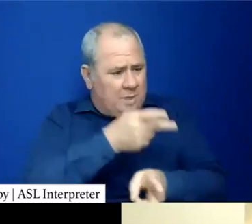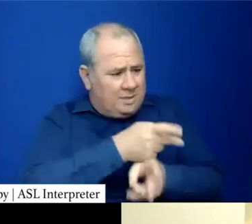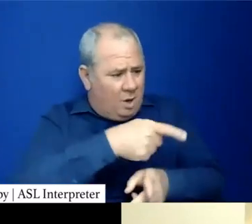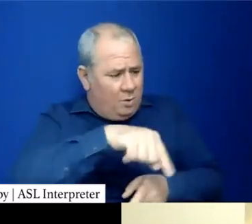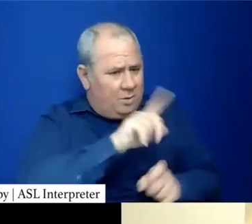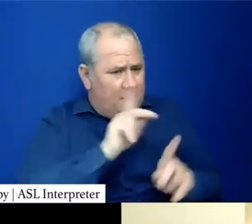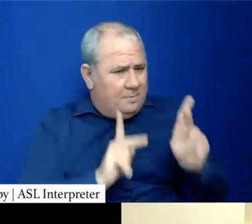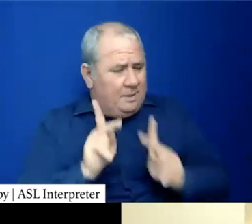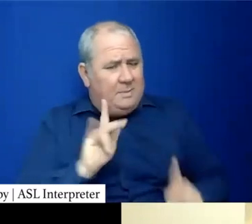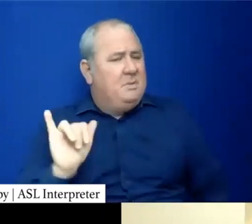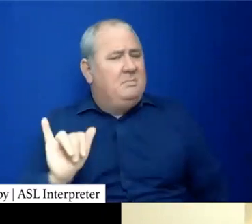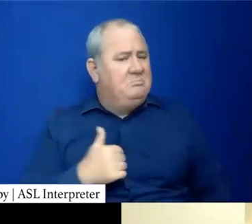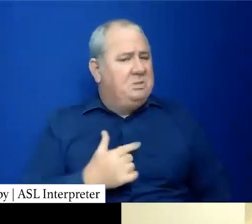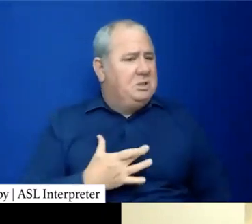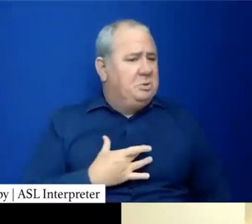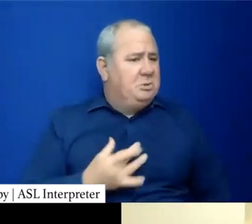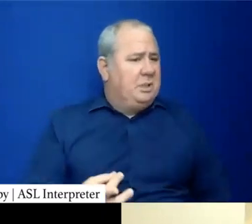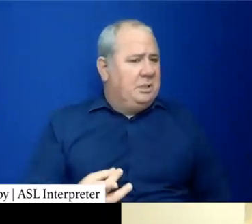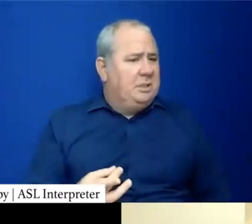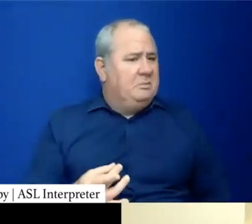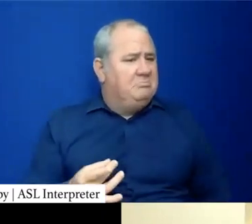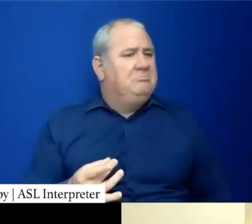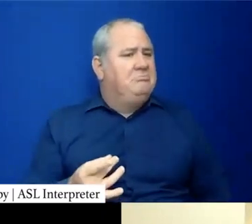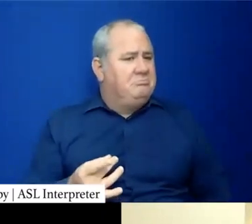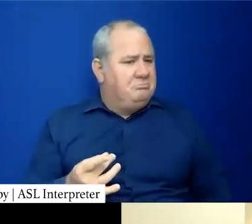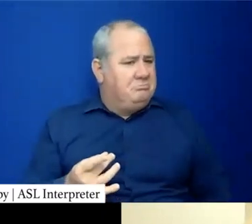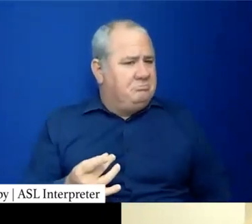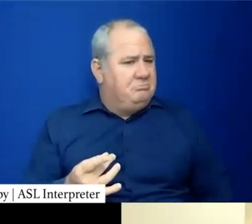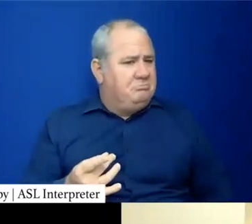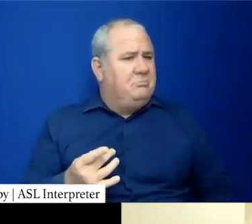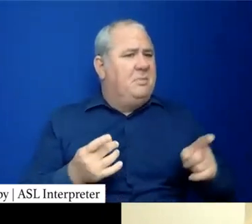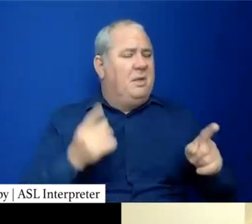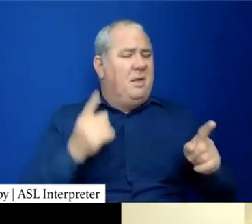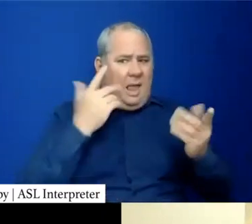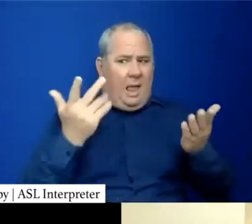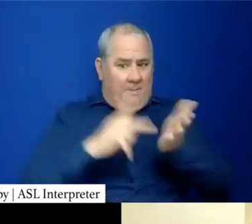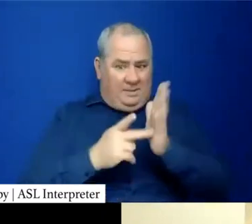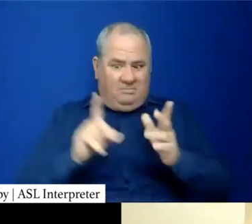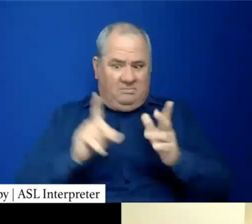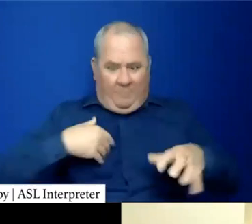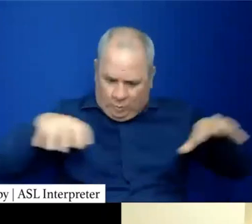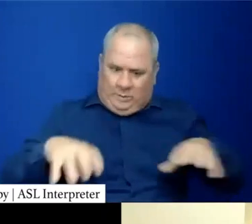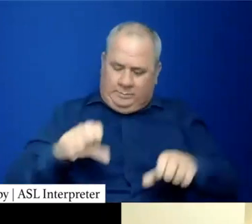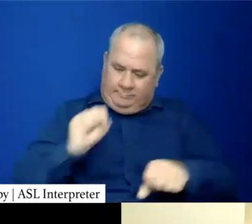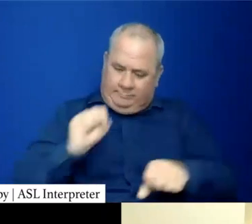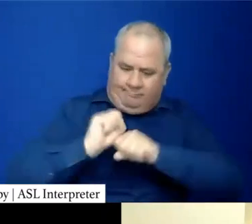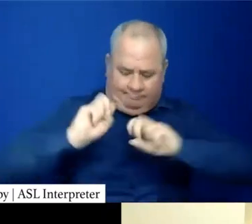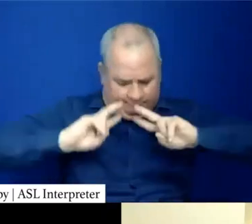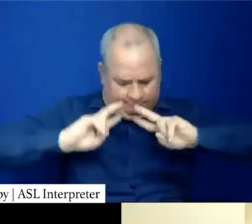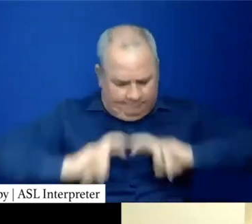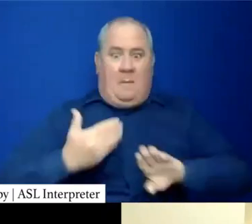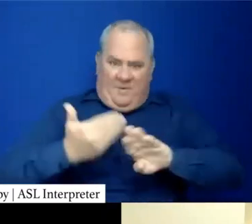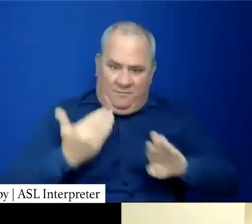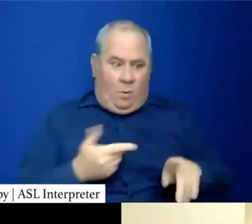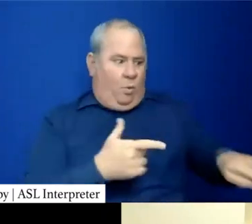a lot of work needs to be done before you're going to feel welcome there, even if there are ramps at every